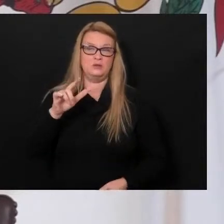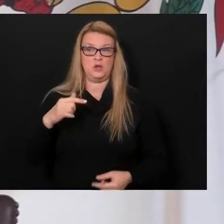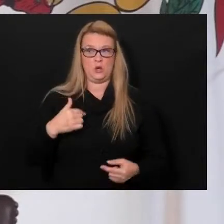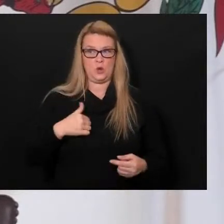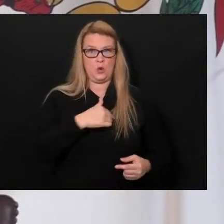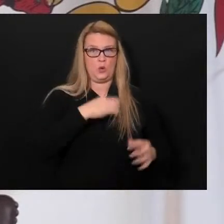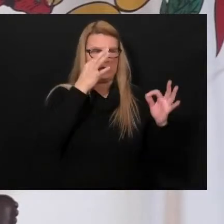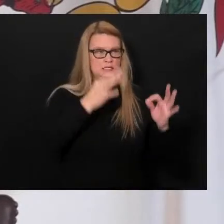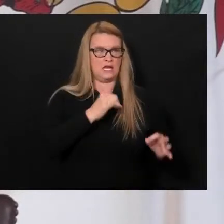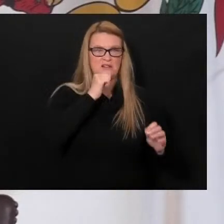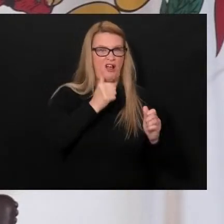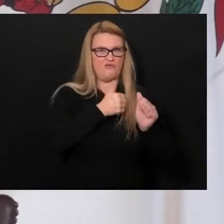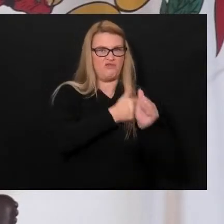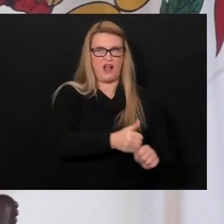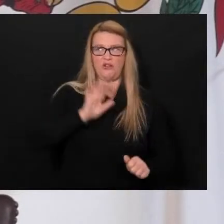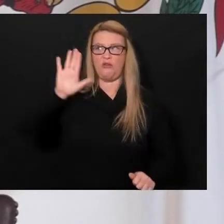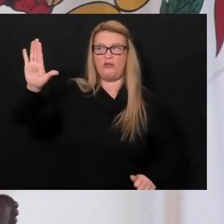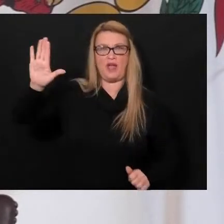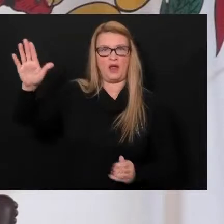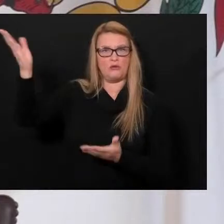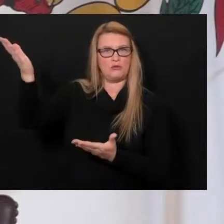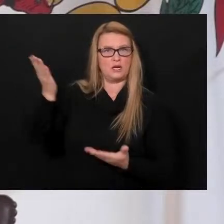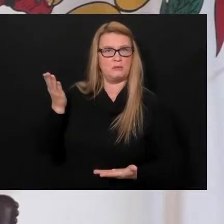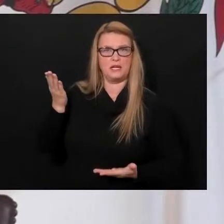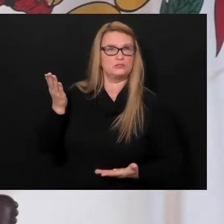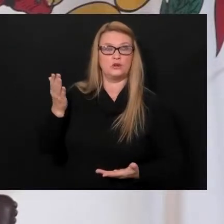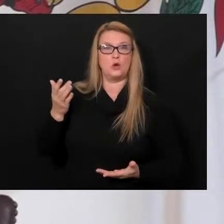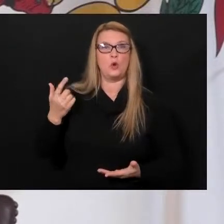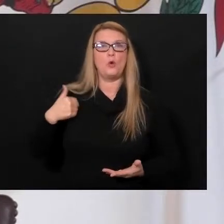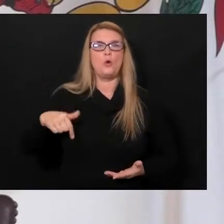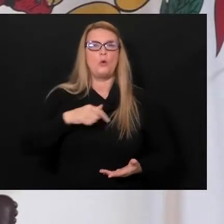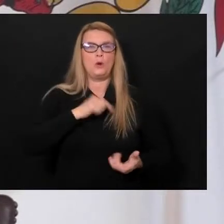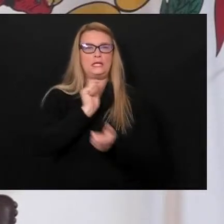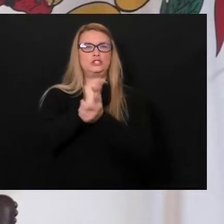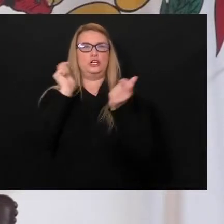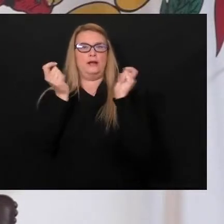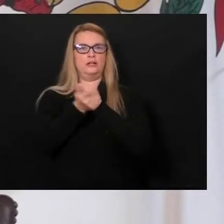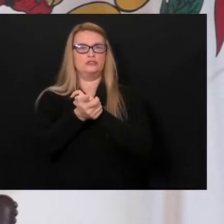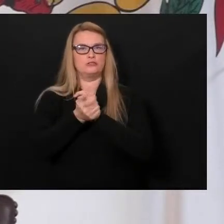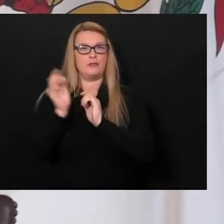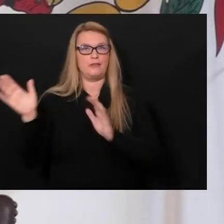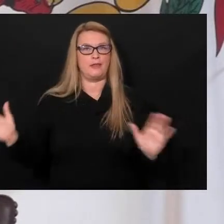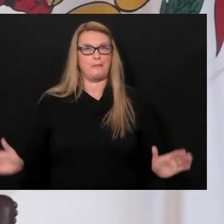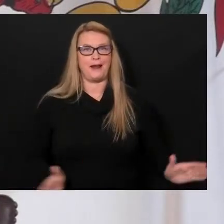model. We've got in the arms of West Virginia individuals